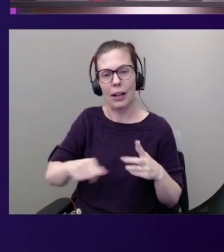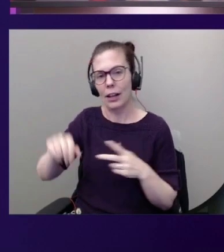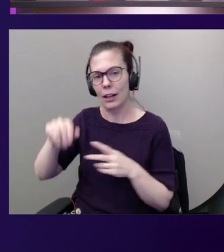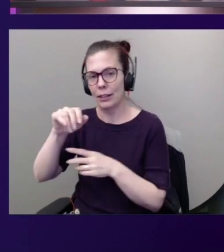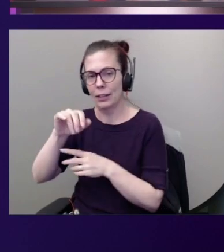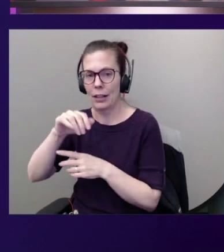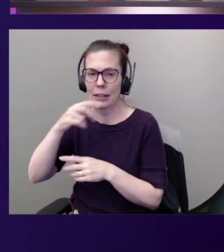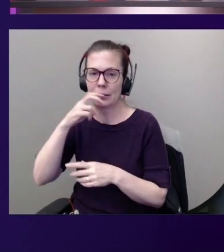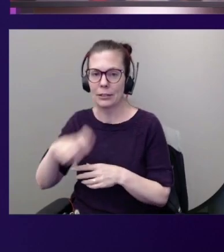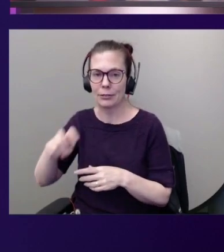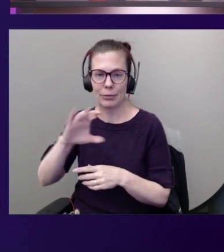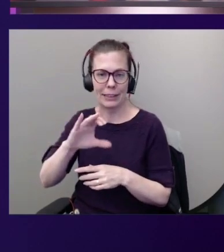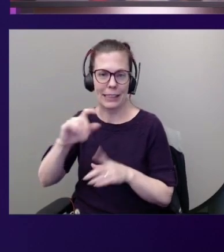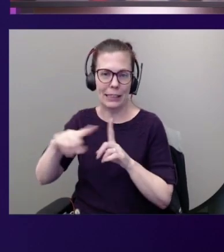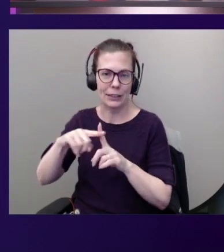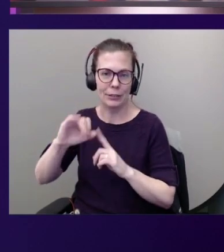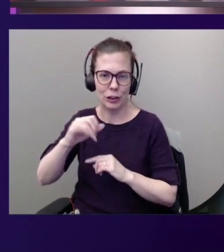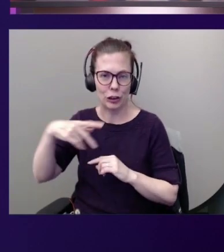Go.